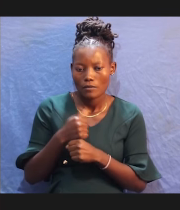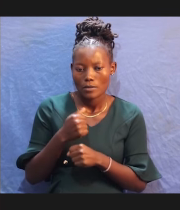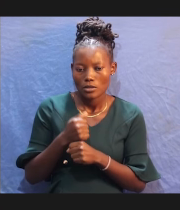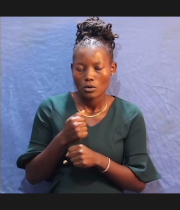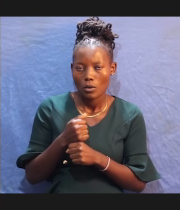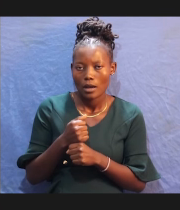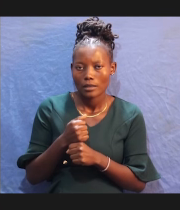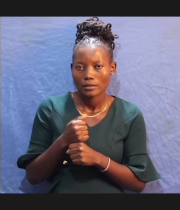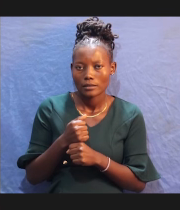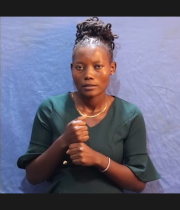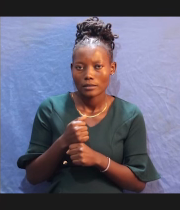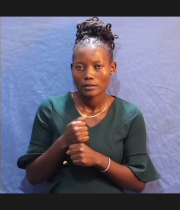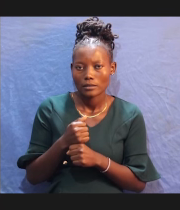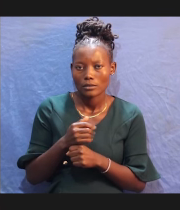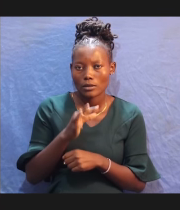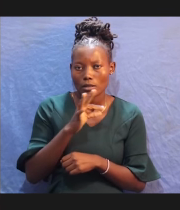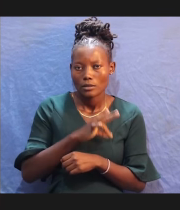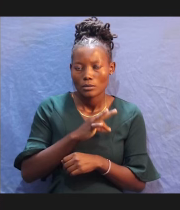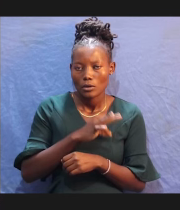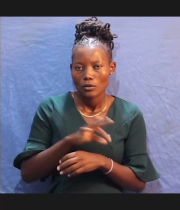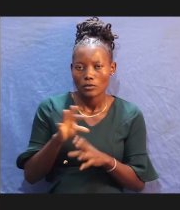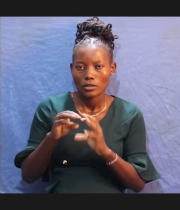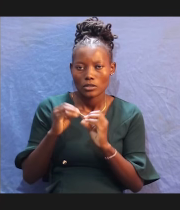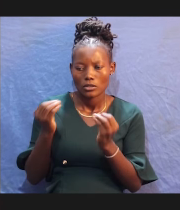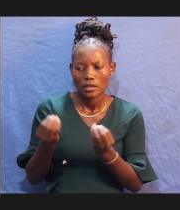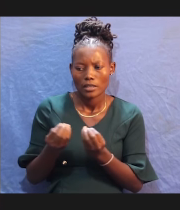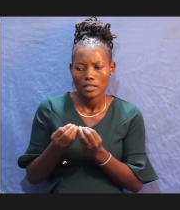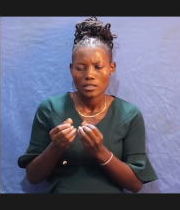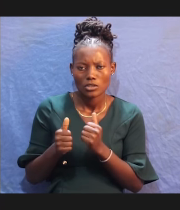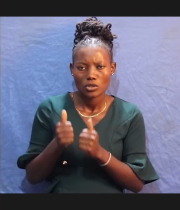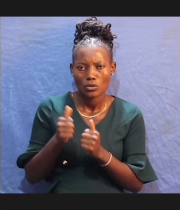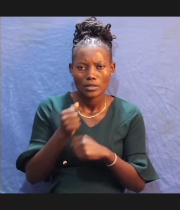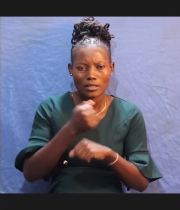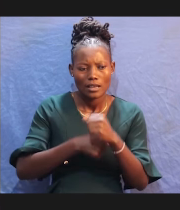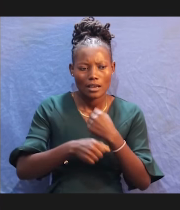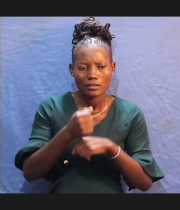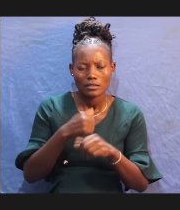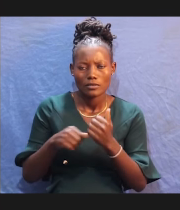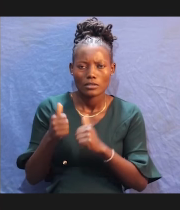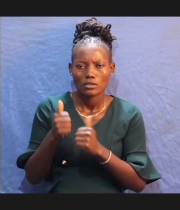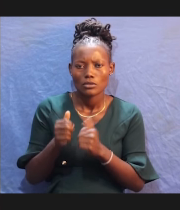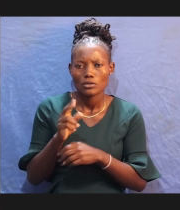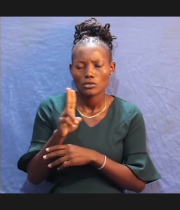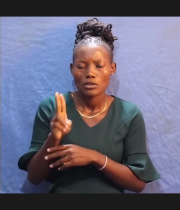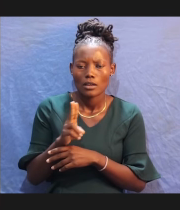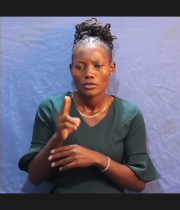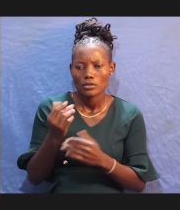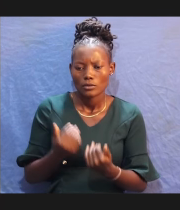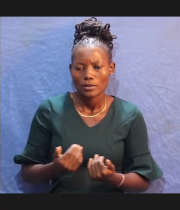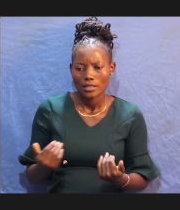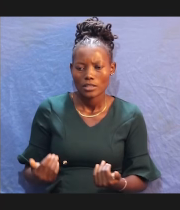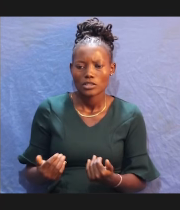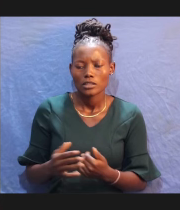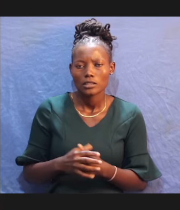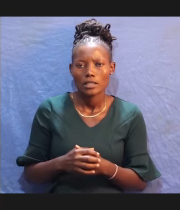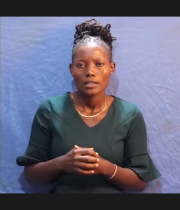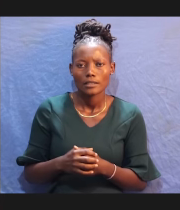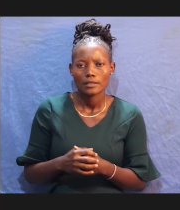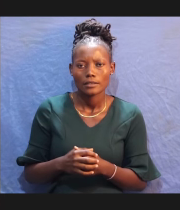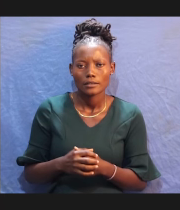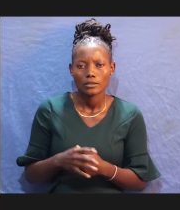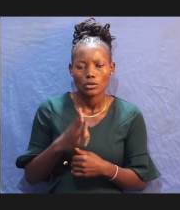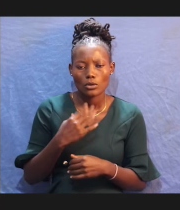with profit-oriented organization, which in the activities that you're using with the youngsters, if you want